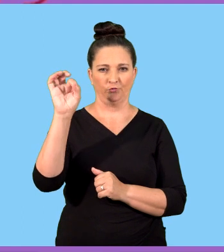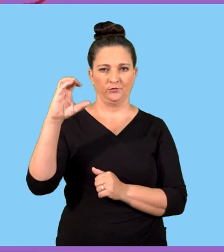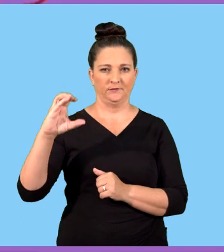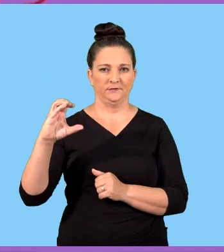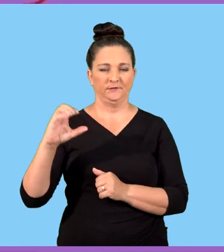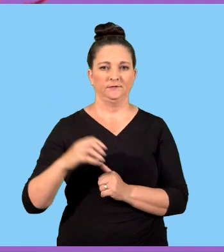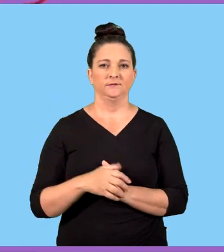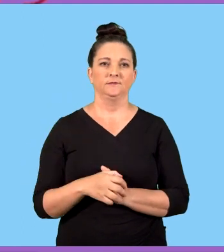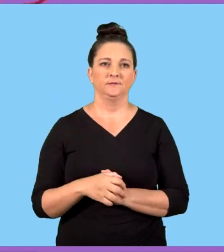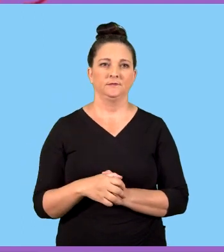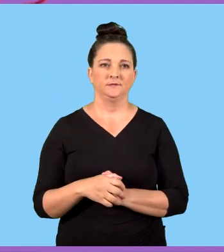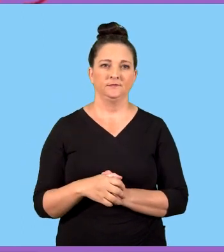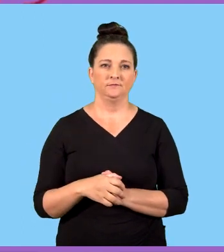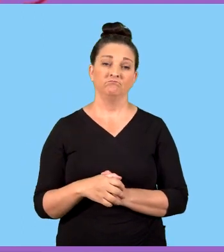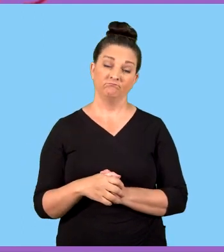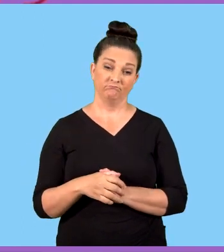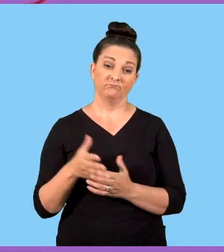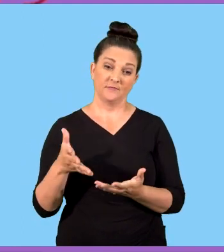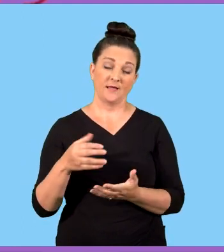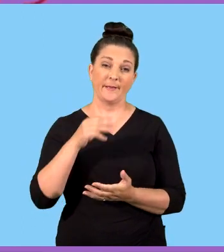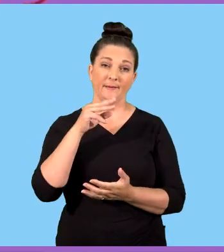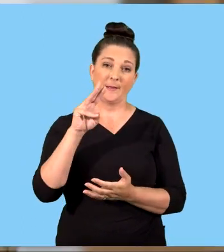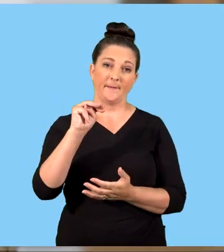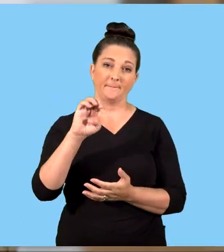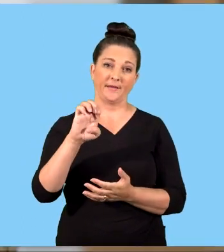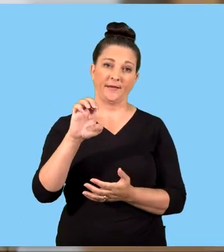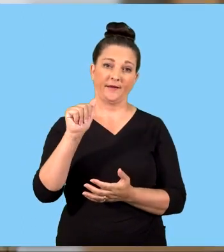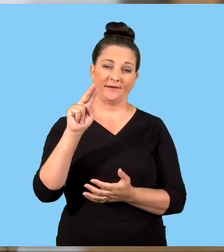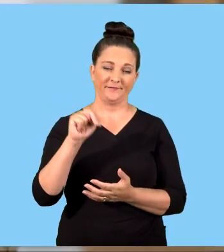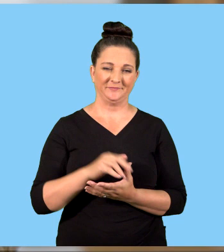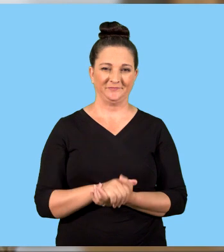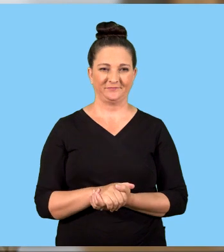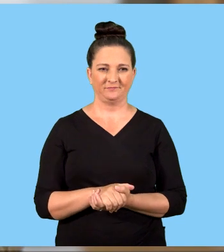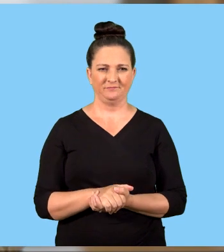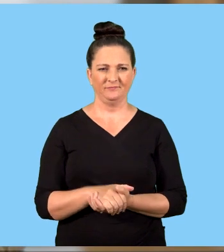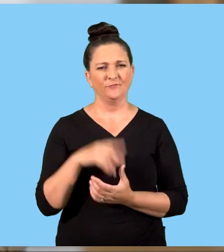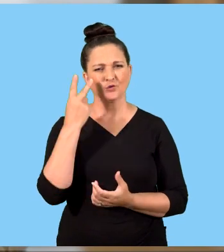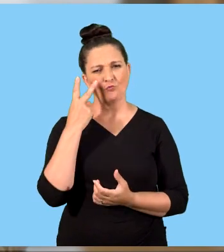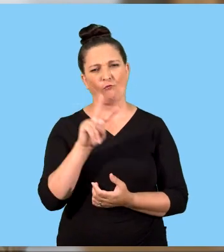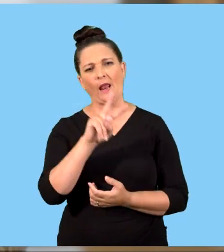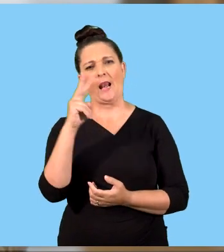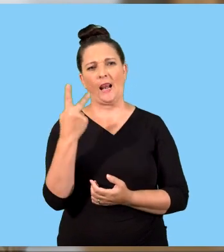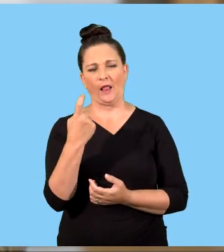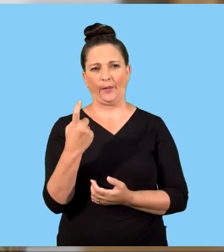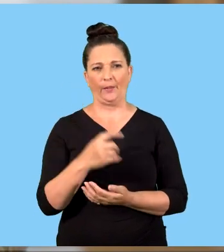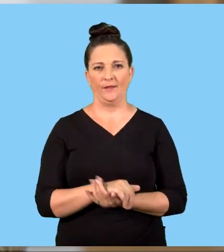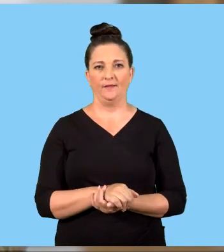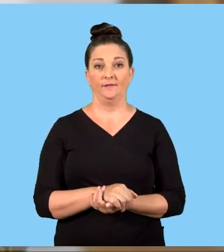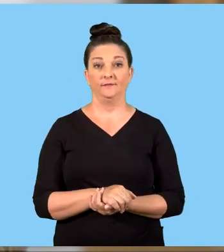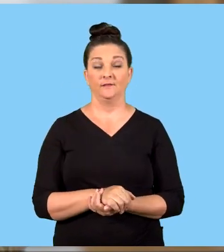degrees Celsius here as my mean. Let's look at another one.